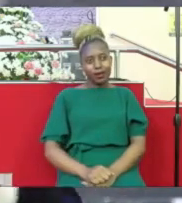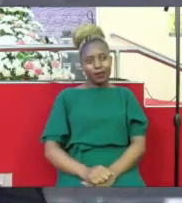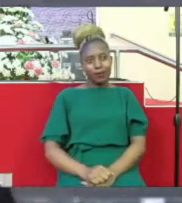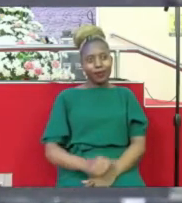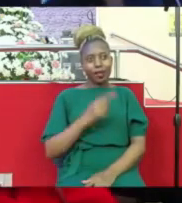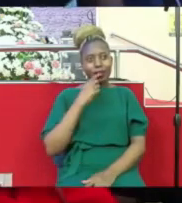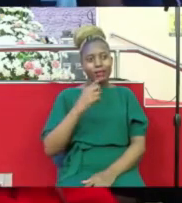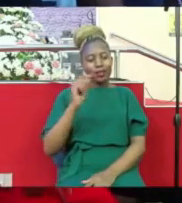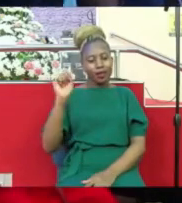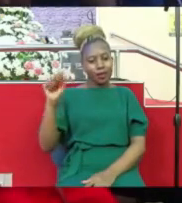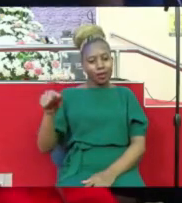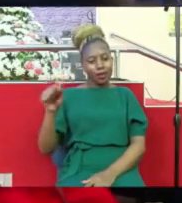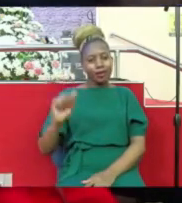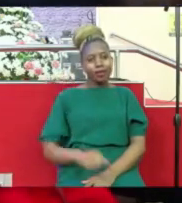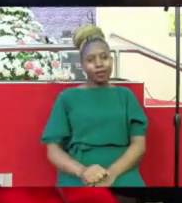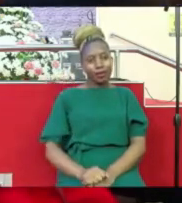Somebody say yes.